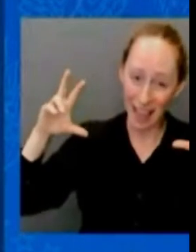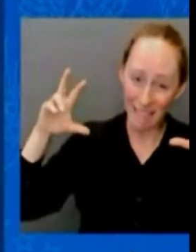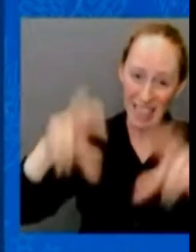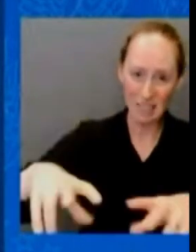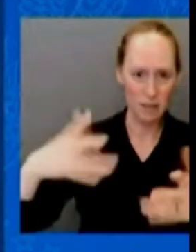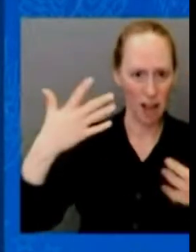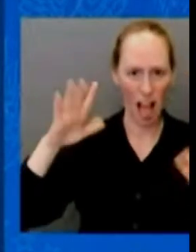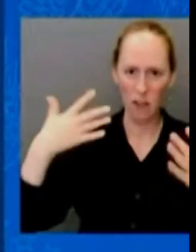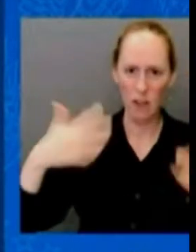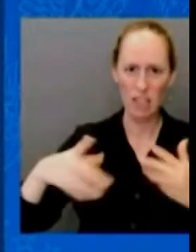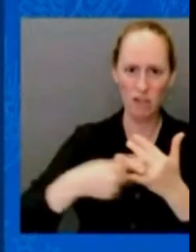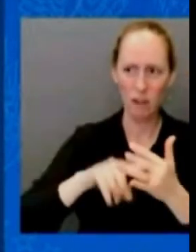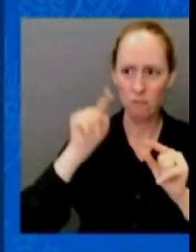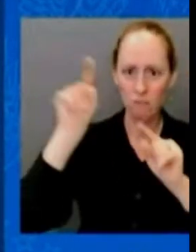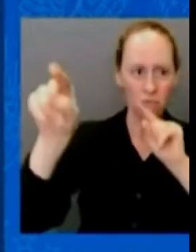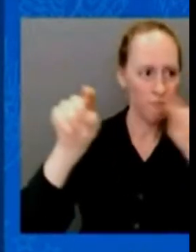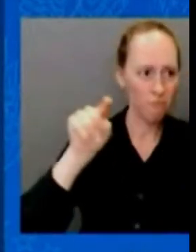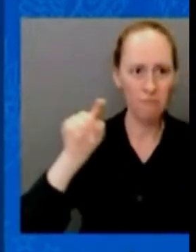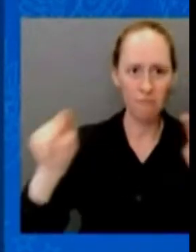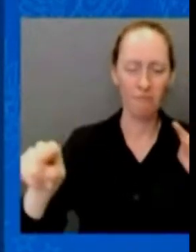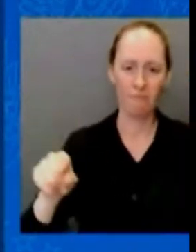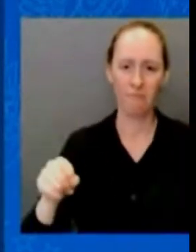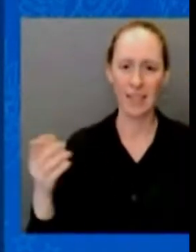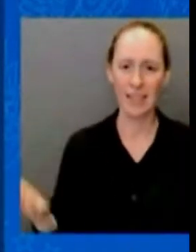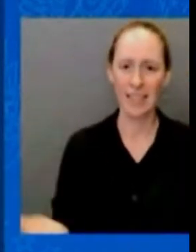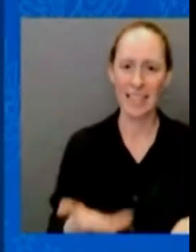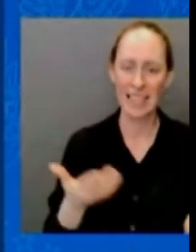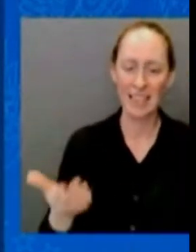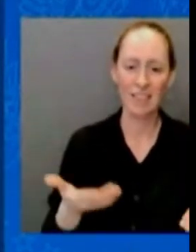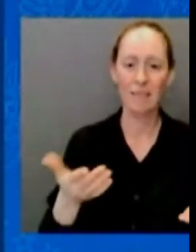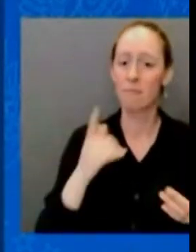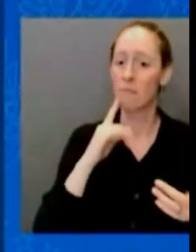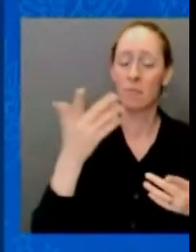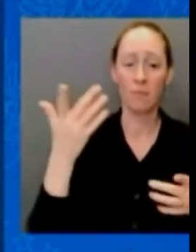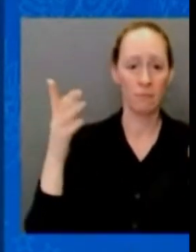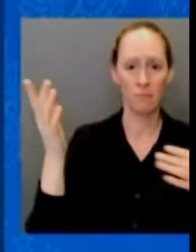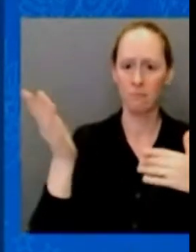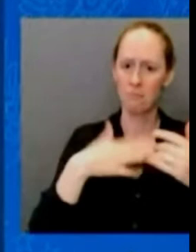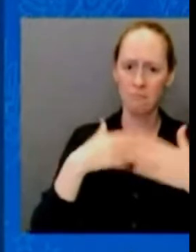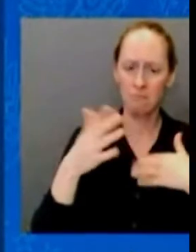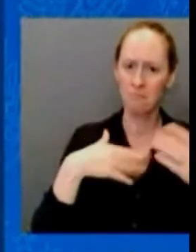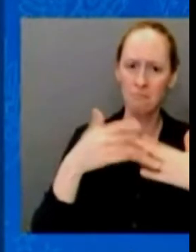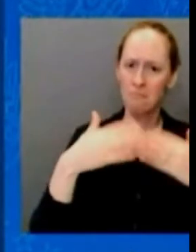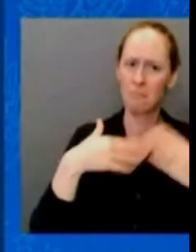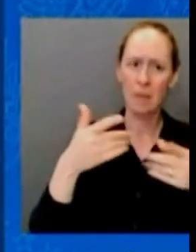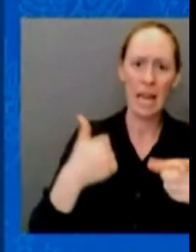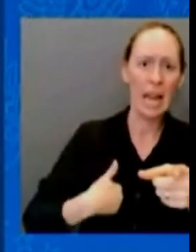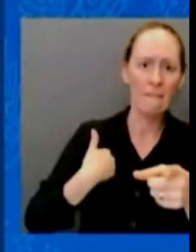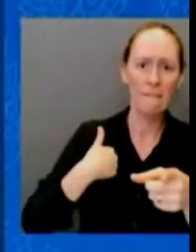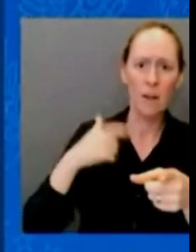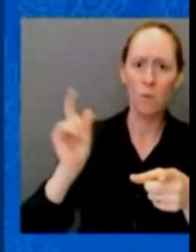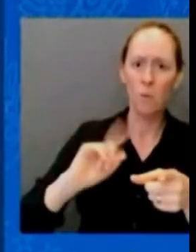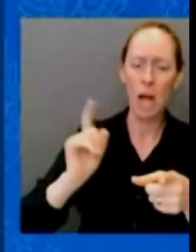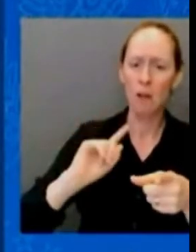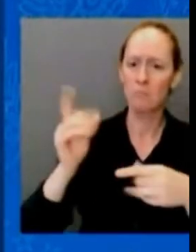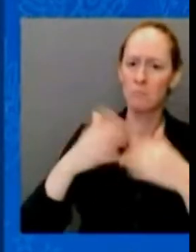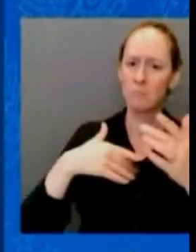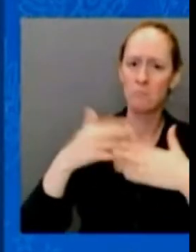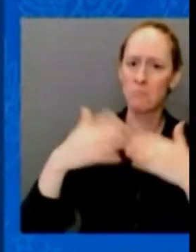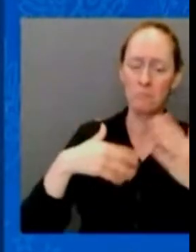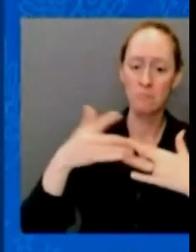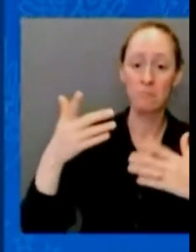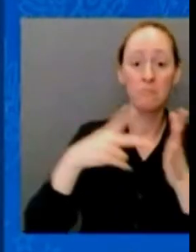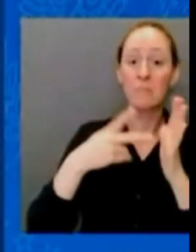live, it matters a great deal. Making these chips in America is going to help lower the cost for families looking to buy a car, to replace your